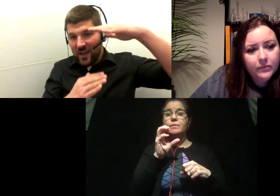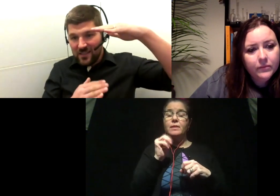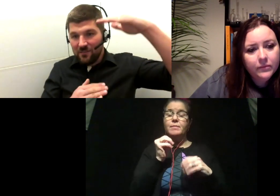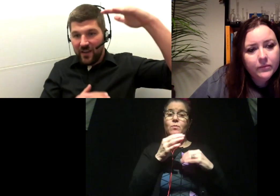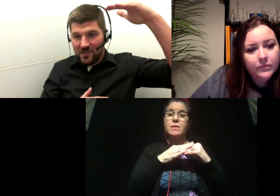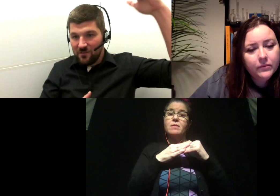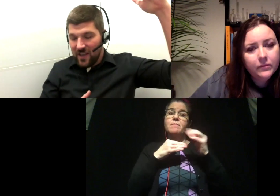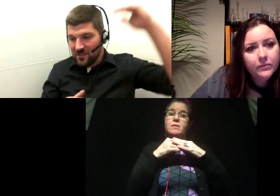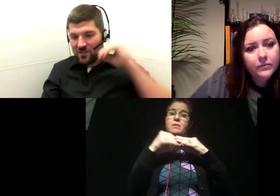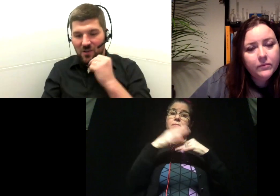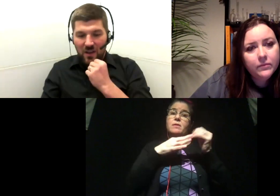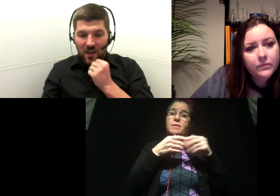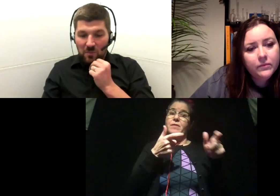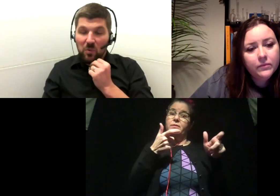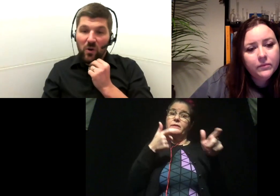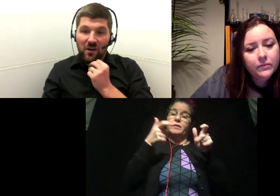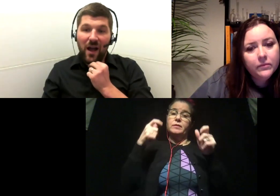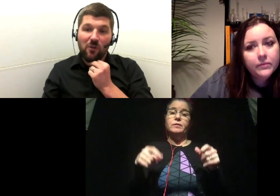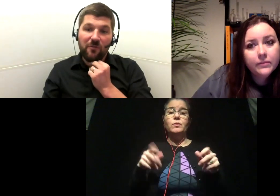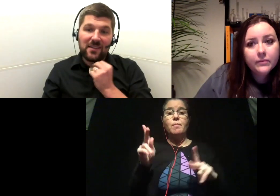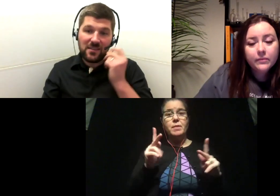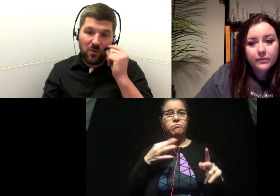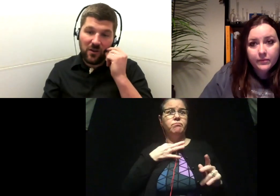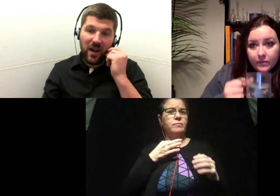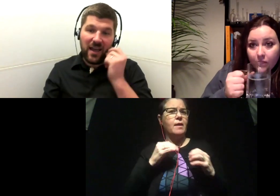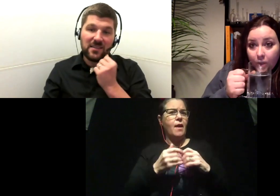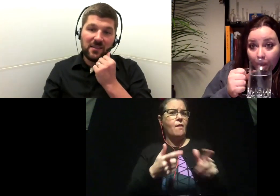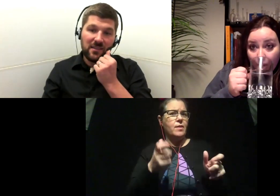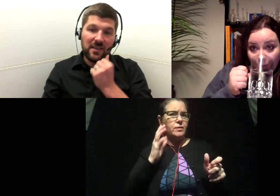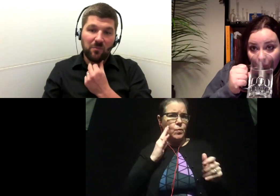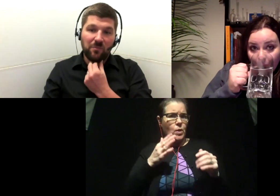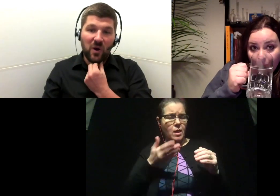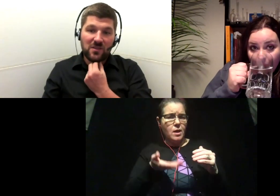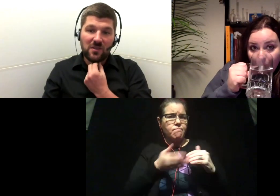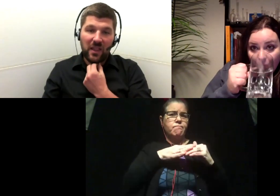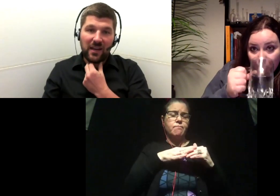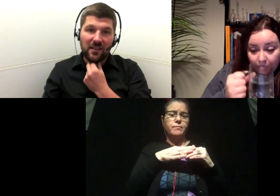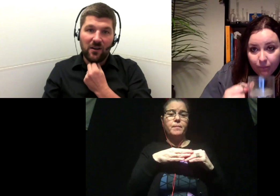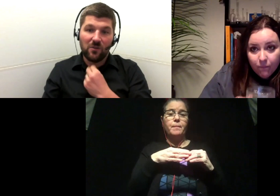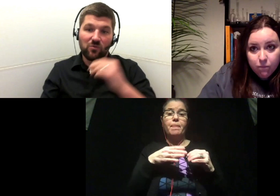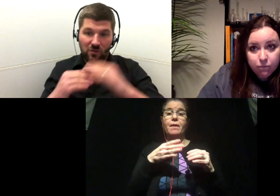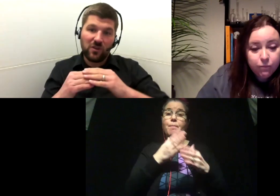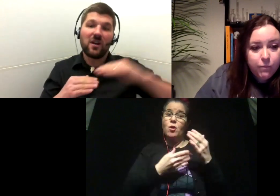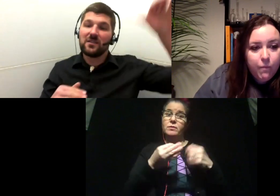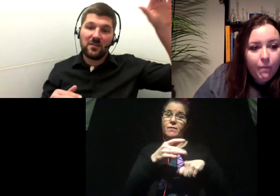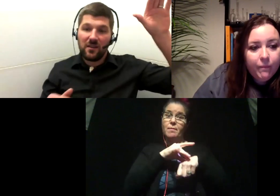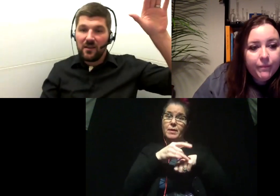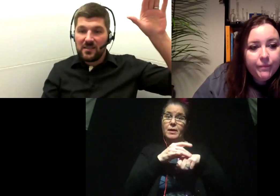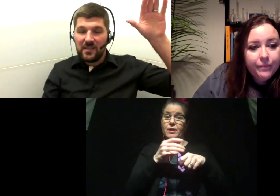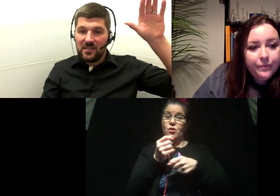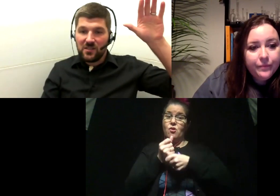it's rising faster and faster. So people want to know how fast it's going to rise. And the parts of the planet that are